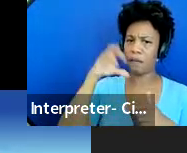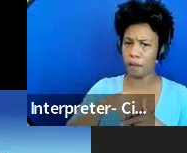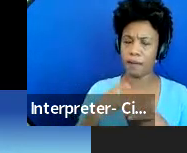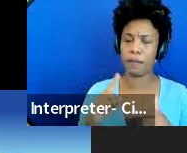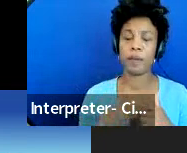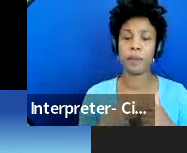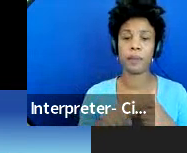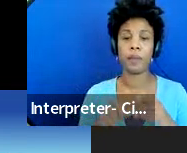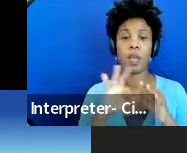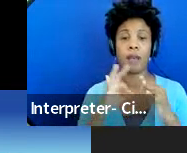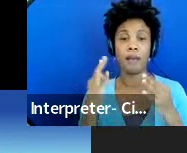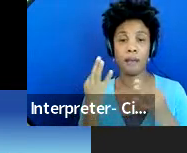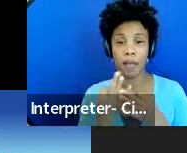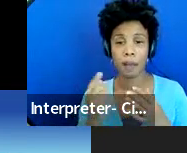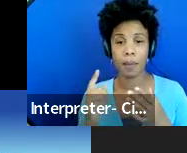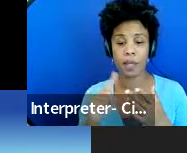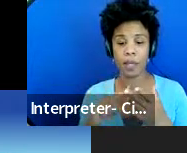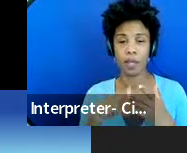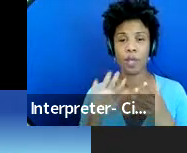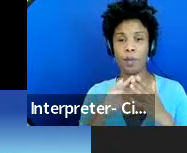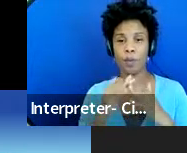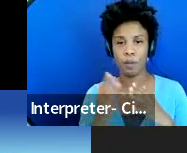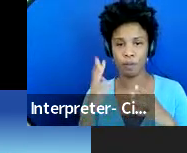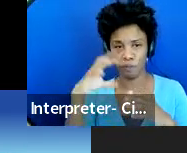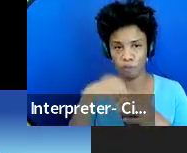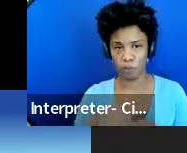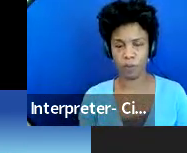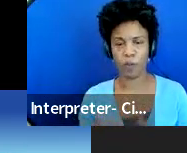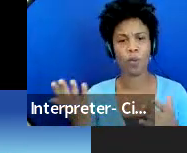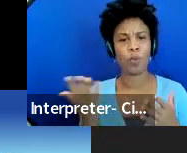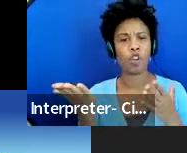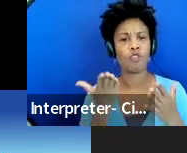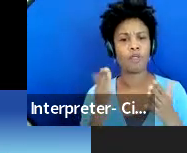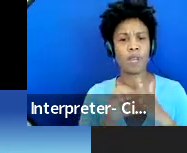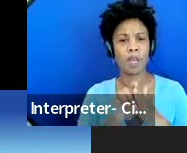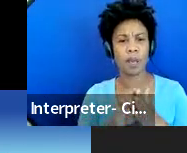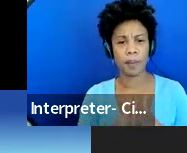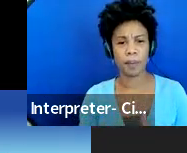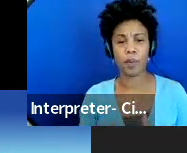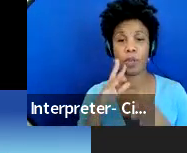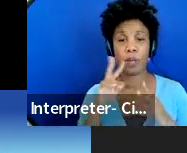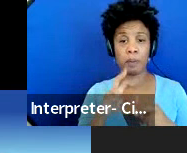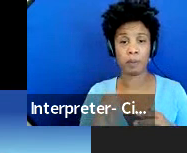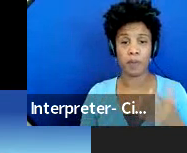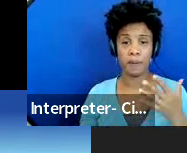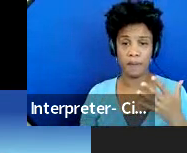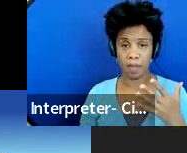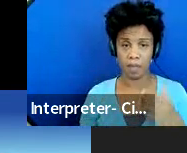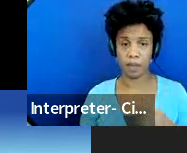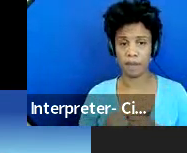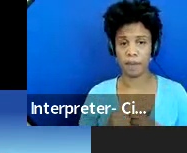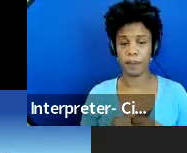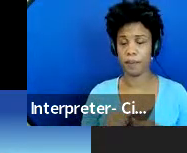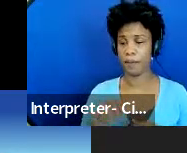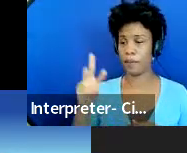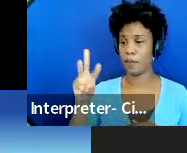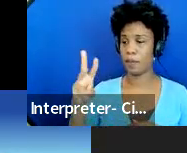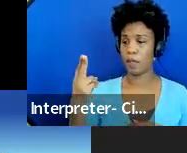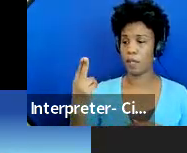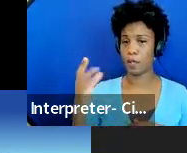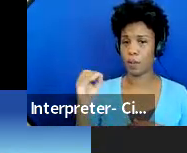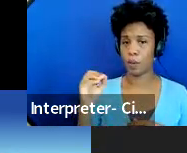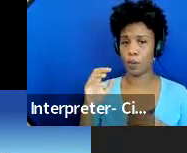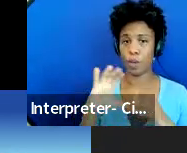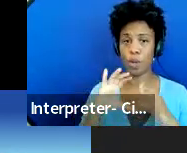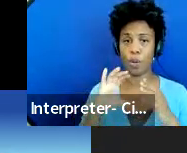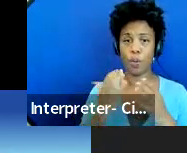at 5 such services. The World Health Organization has developed a CBR matrix in